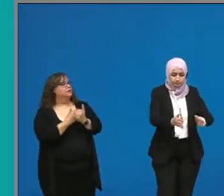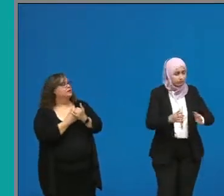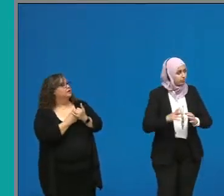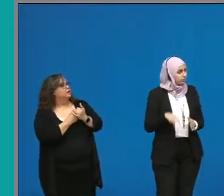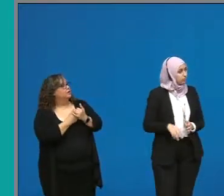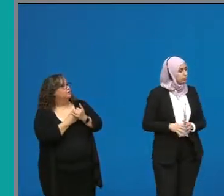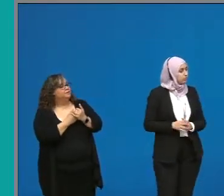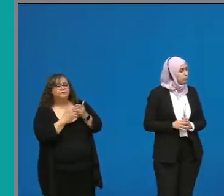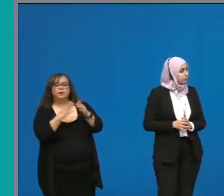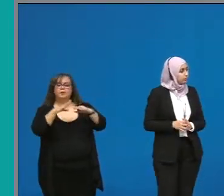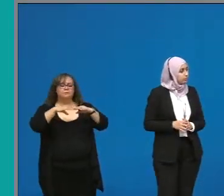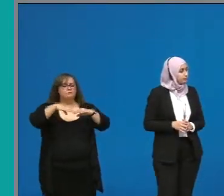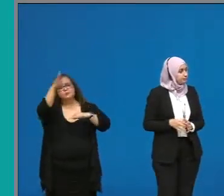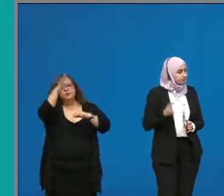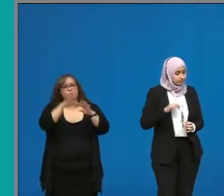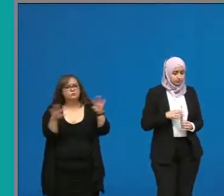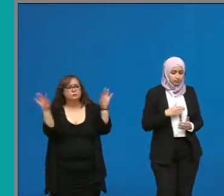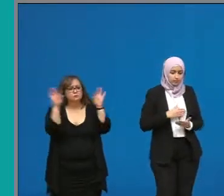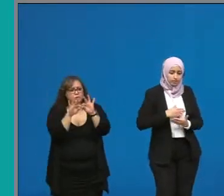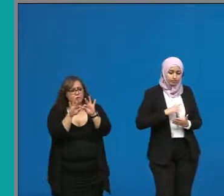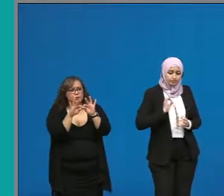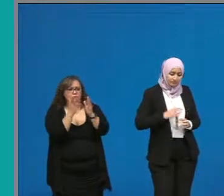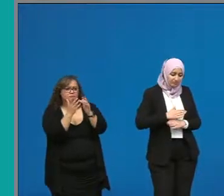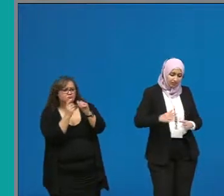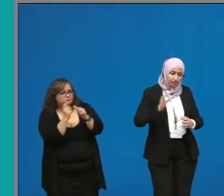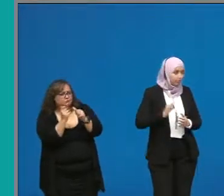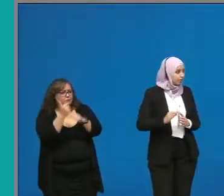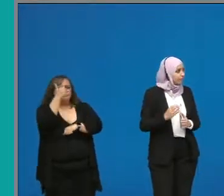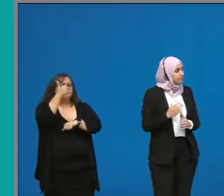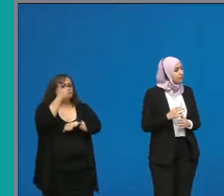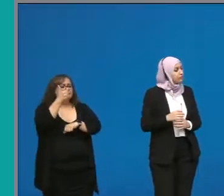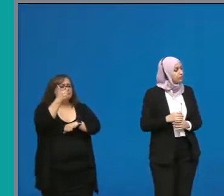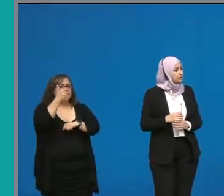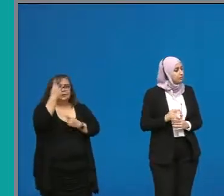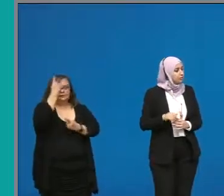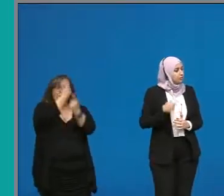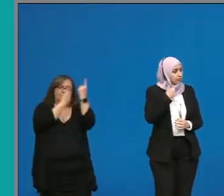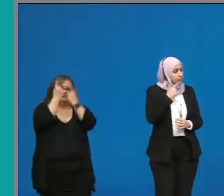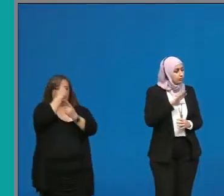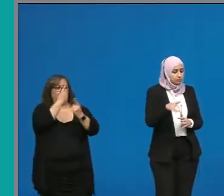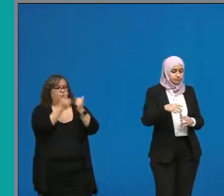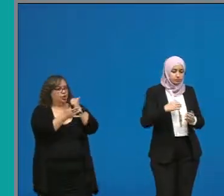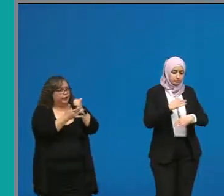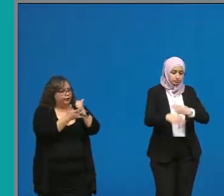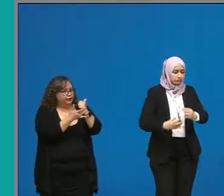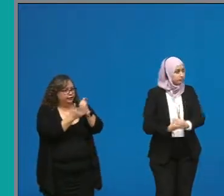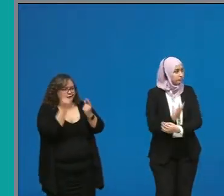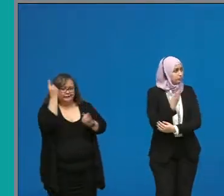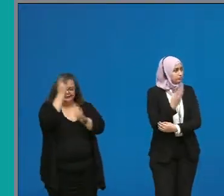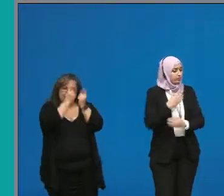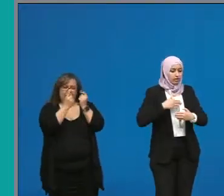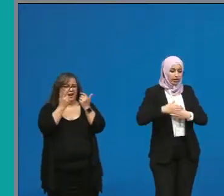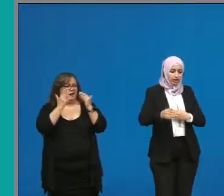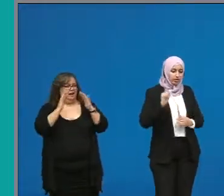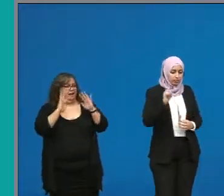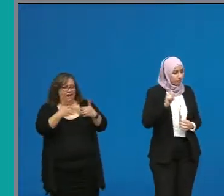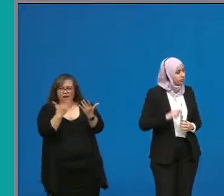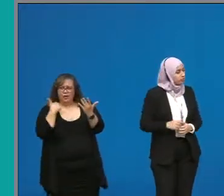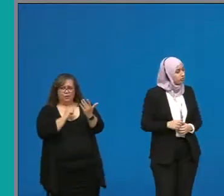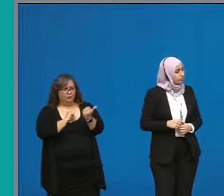the most important thing past thinking about technology and thinking about how we approach the design for learning is